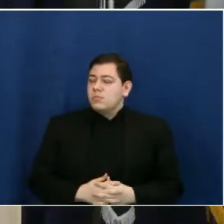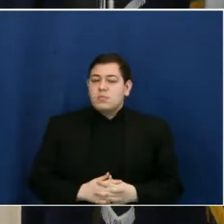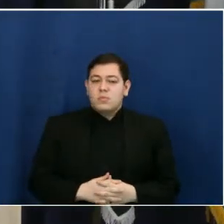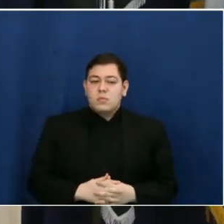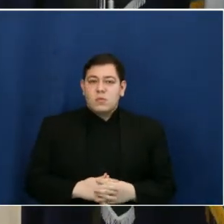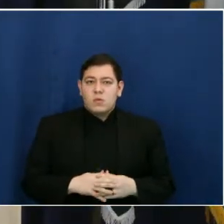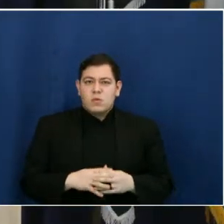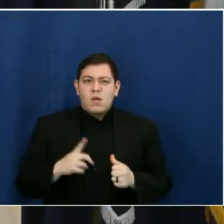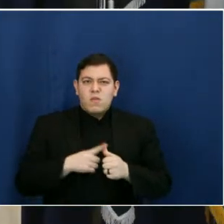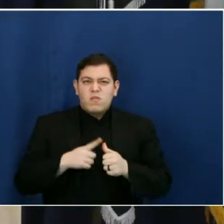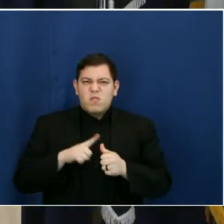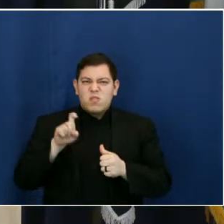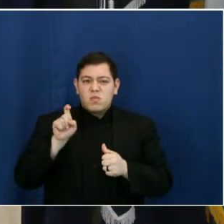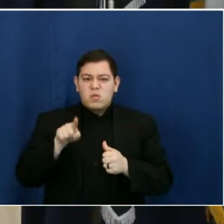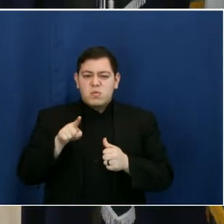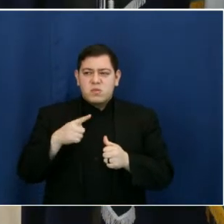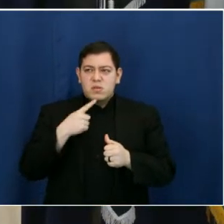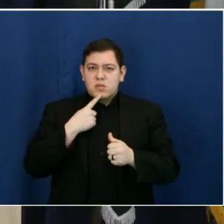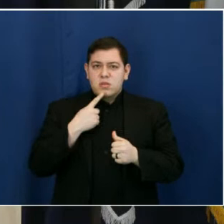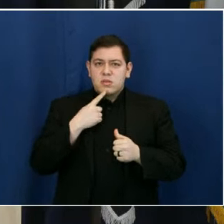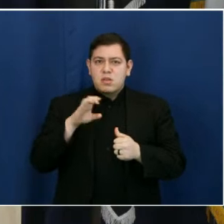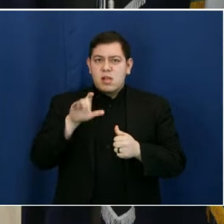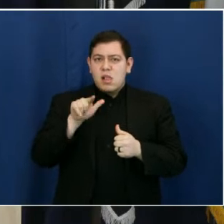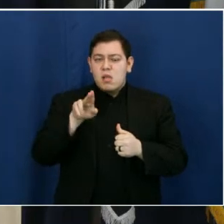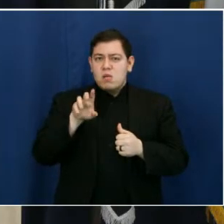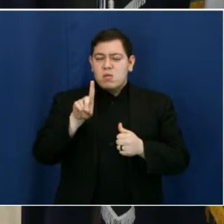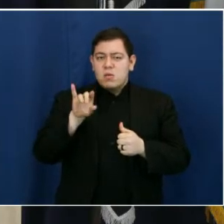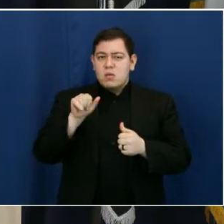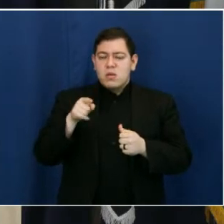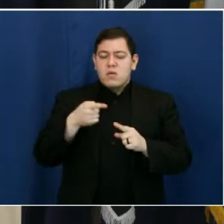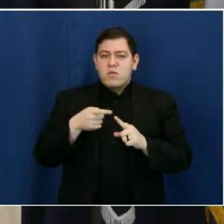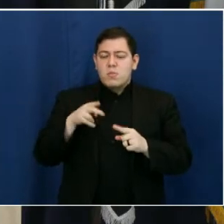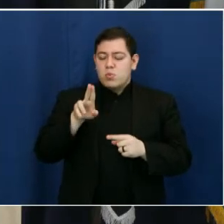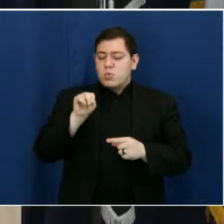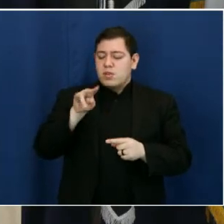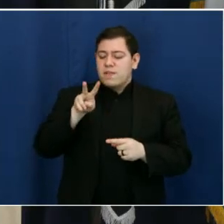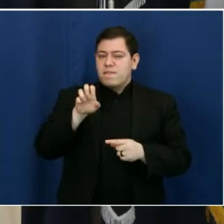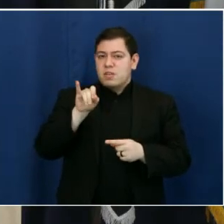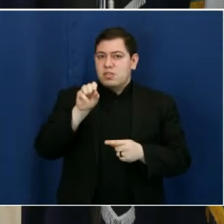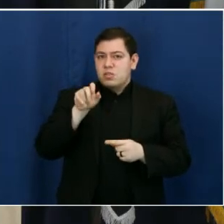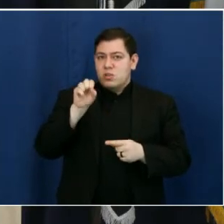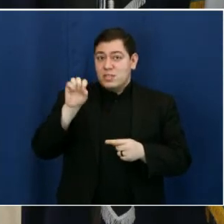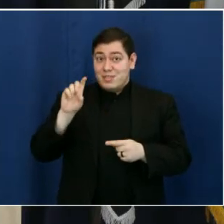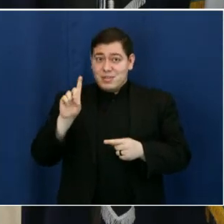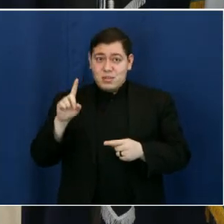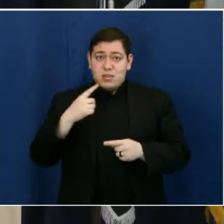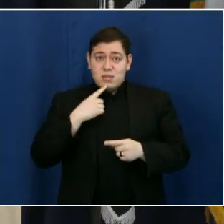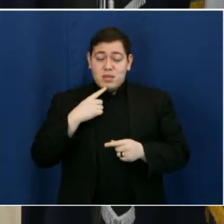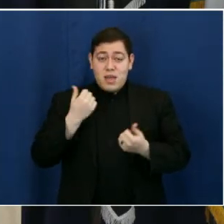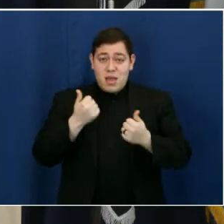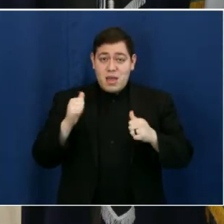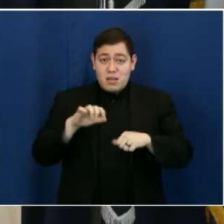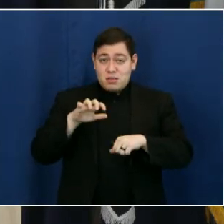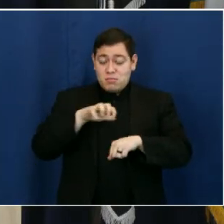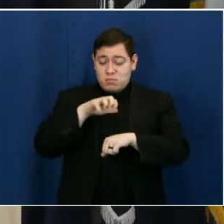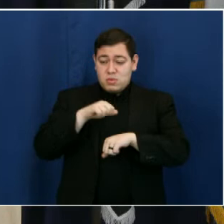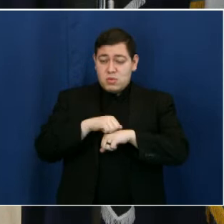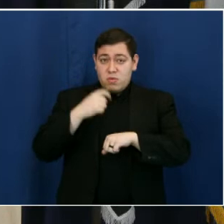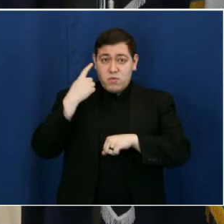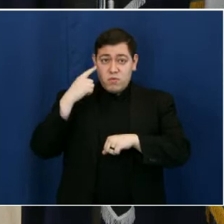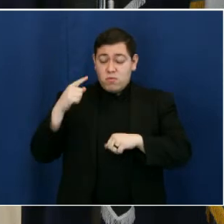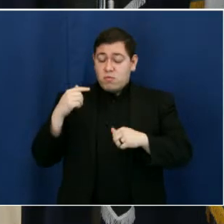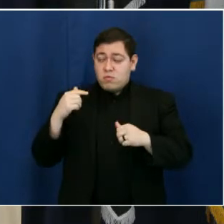The first one is from Claudia Bujio with Univision San Diego. Many seniors are struggling to set their appointments for COVID vaccines due